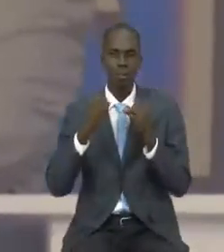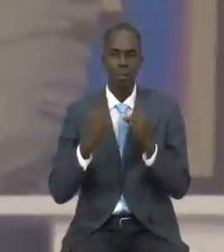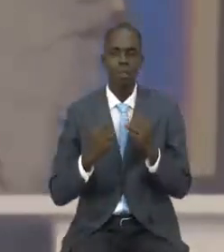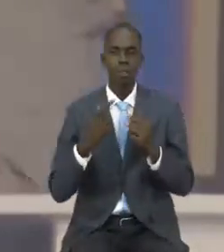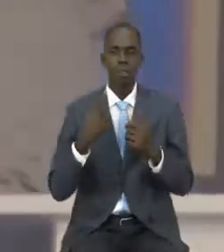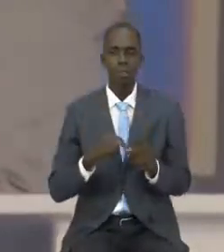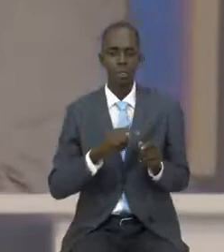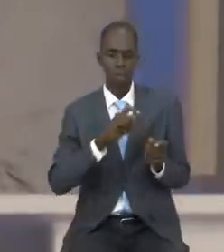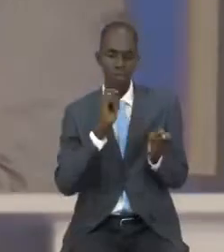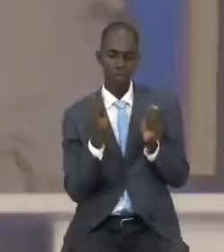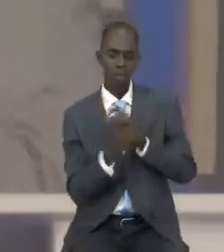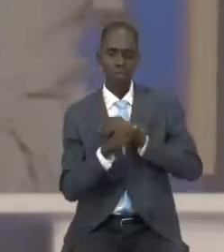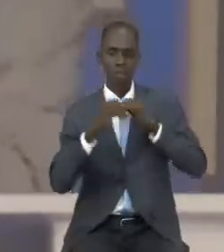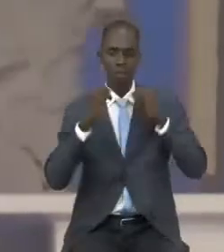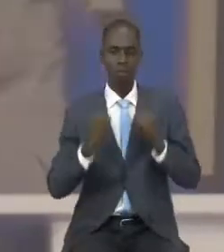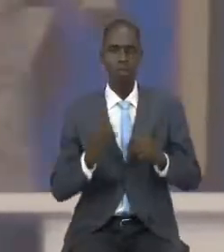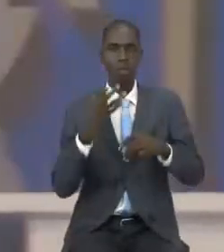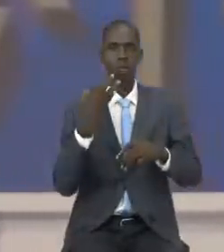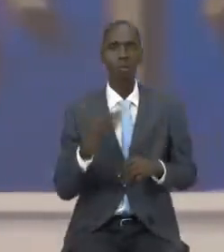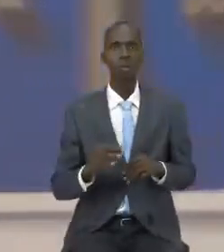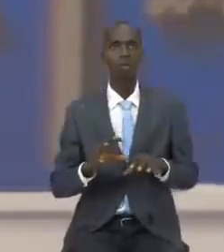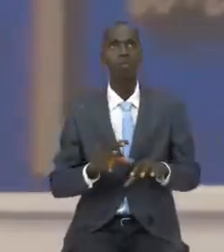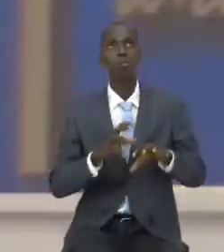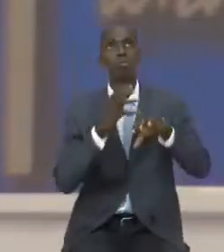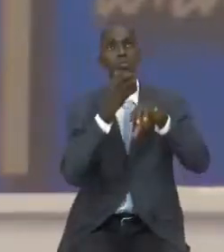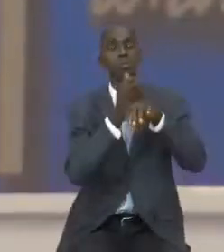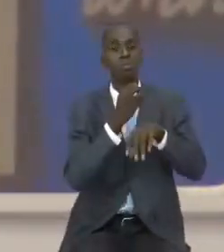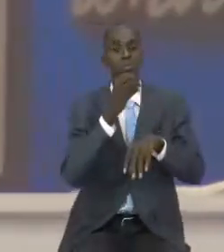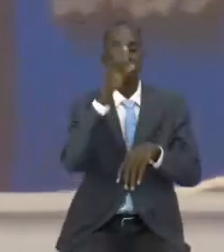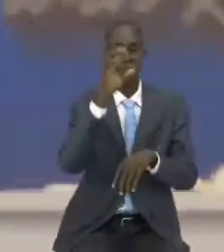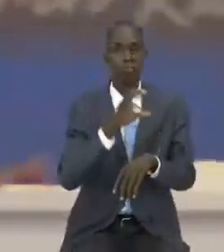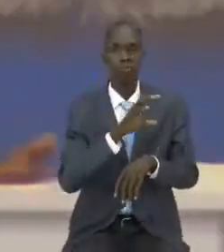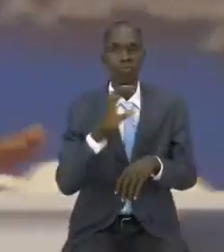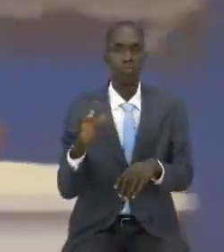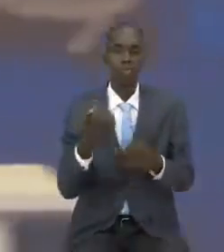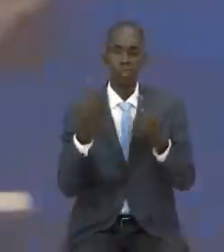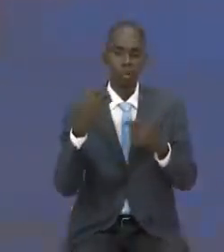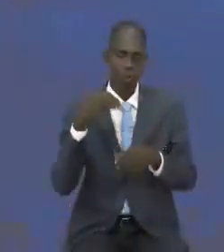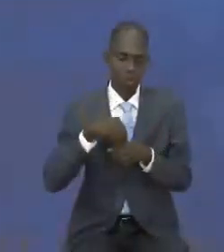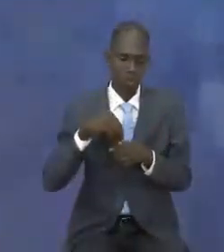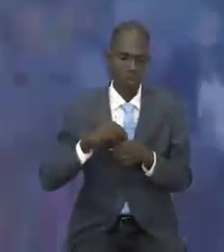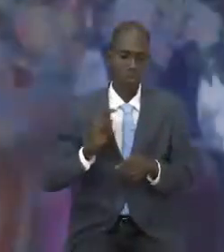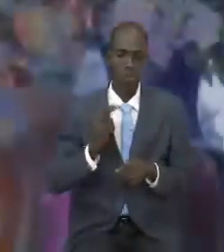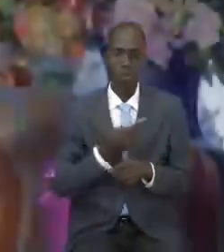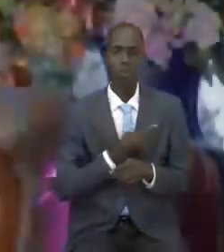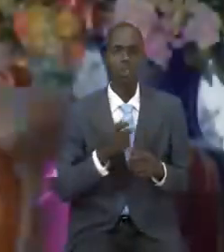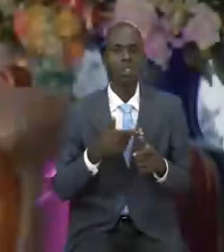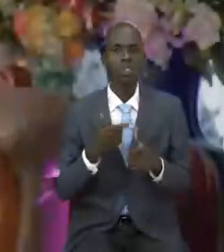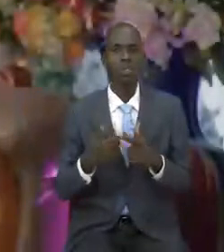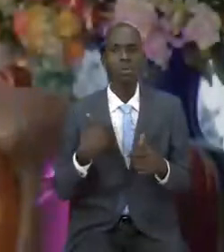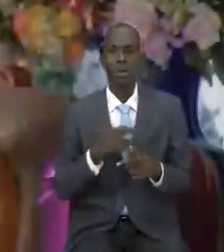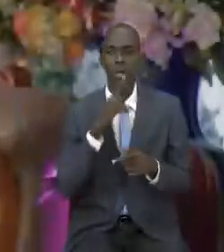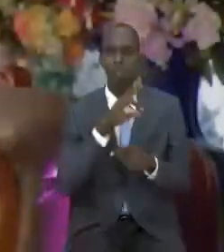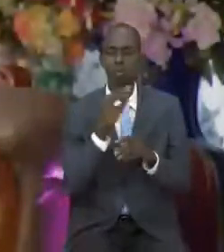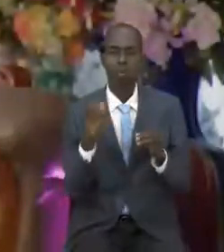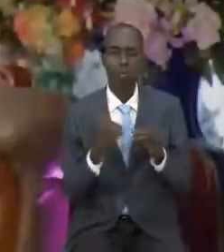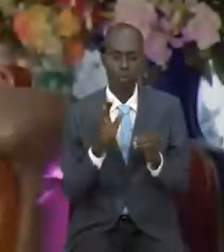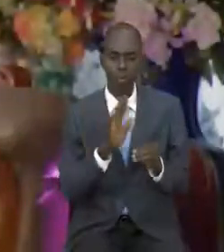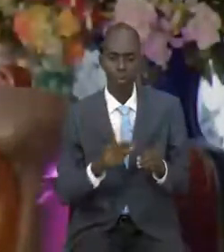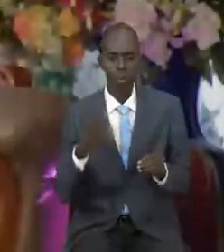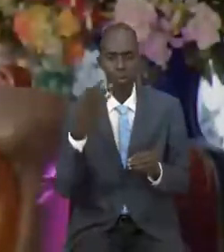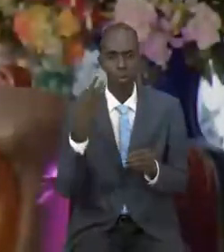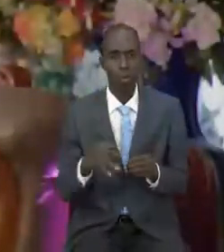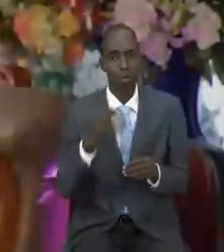power of Calvary comes within us and we're transformed, then we're no more children of disobedience. We